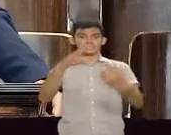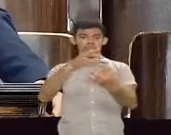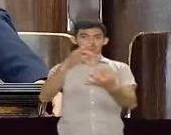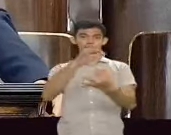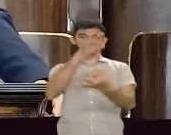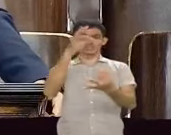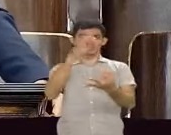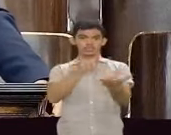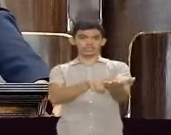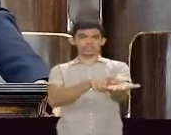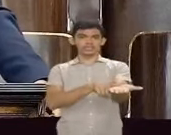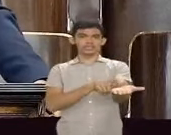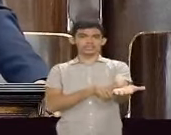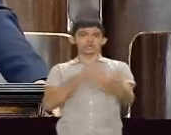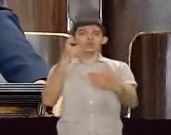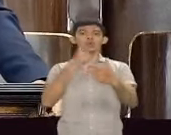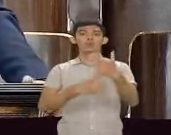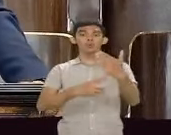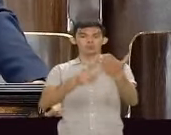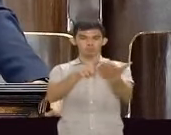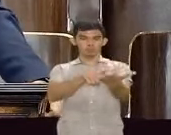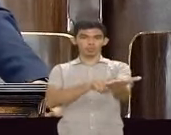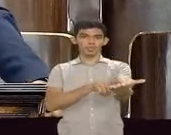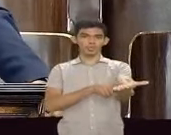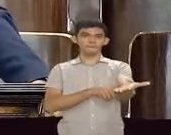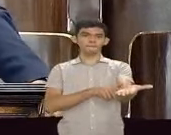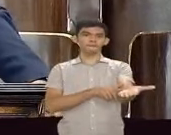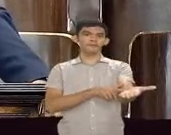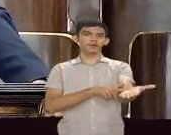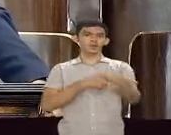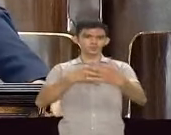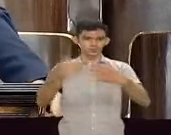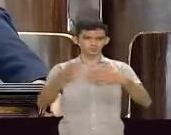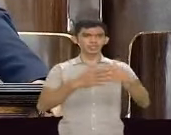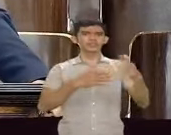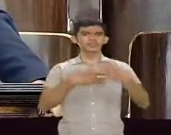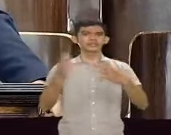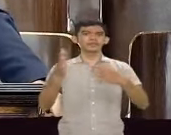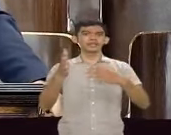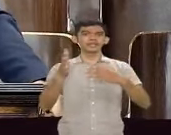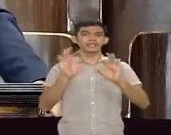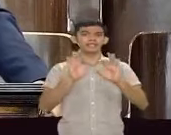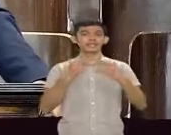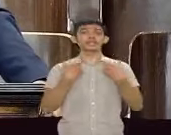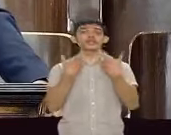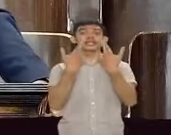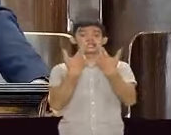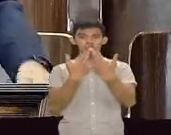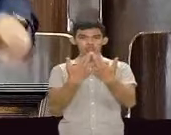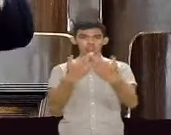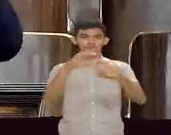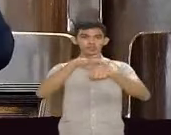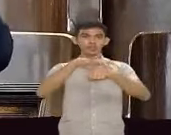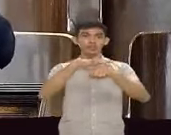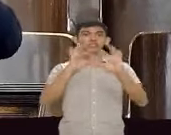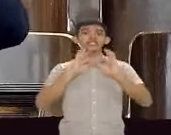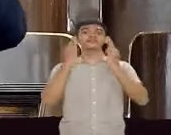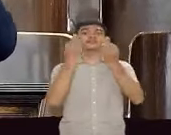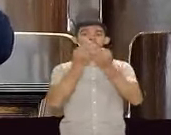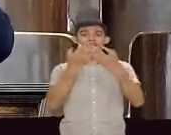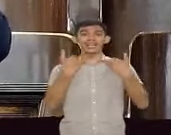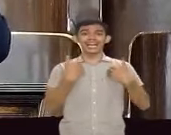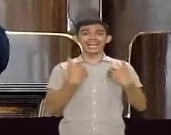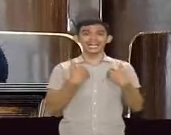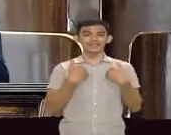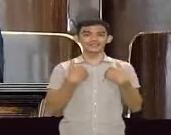lesson. And what is that lesson? That besides a person's relationship to his earthly family, there is